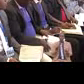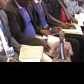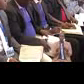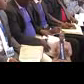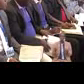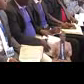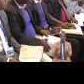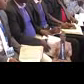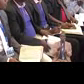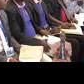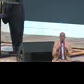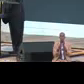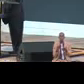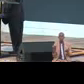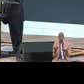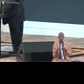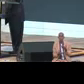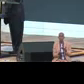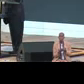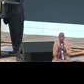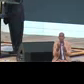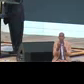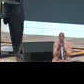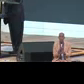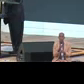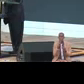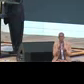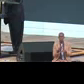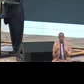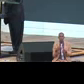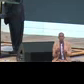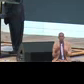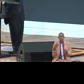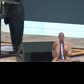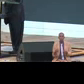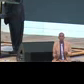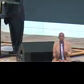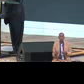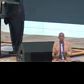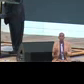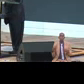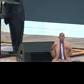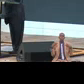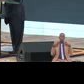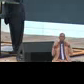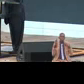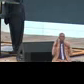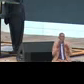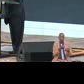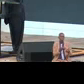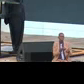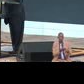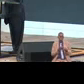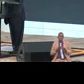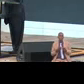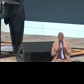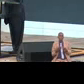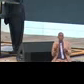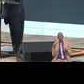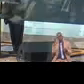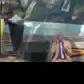they're willing to catch it like this, almost catching it, then the yoke is drawn back and they lose it again.